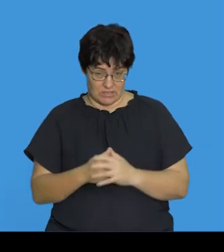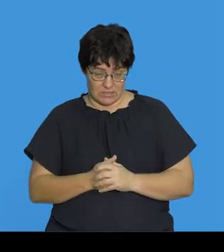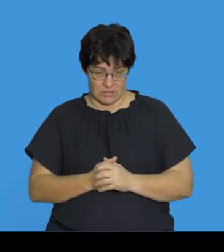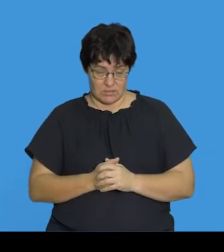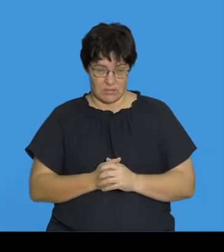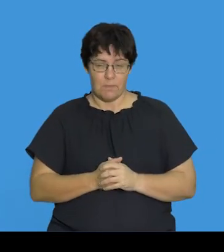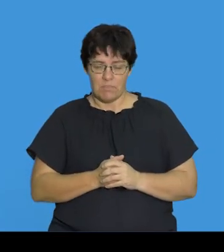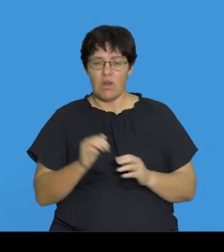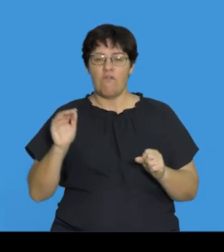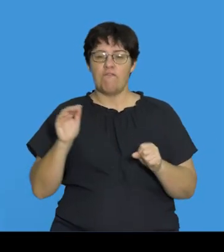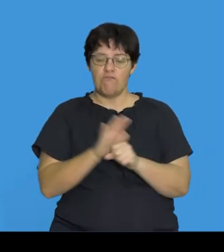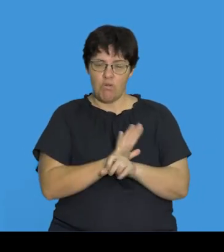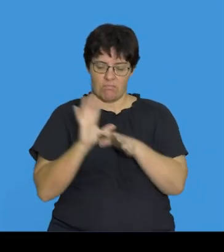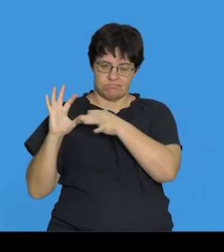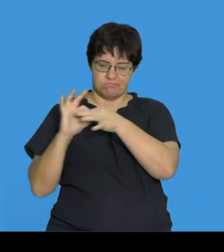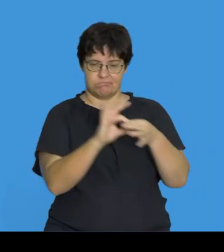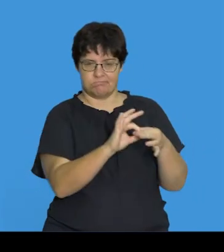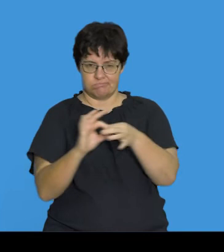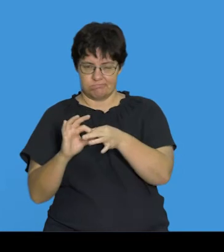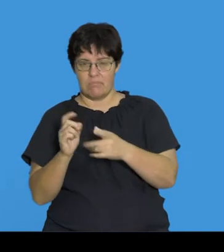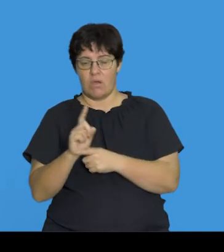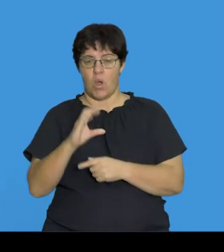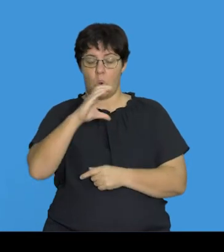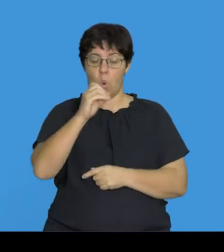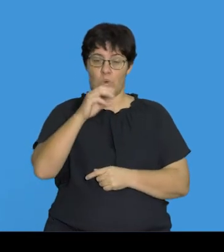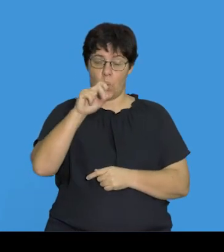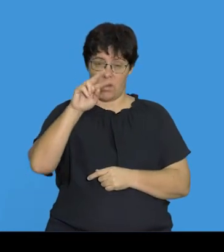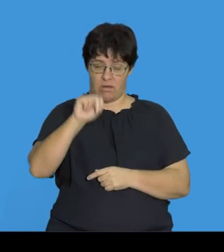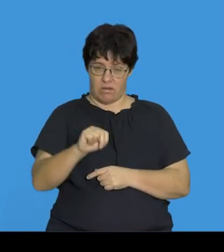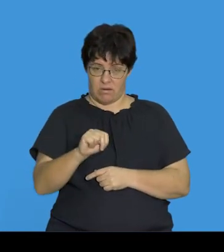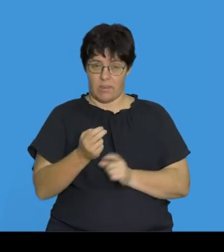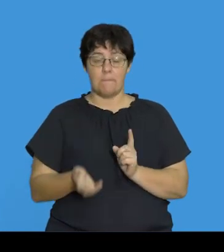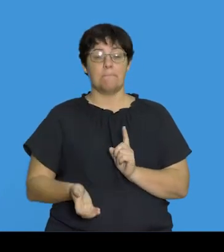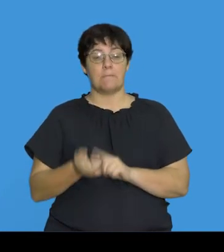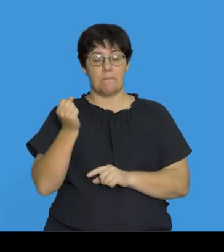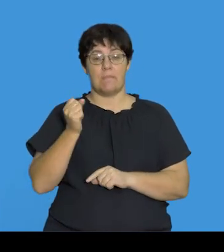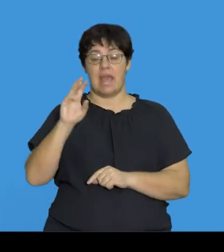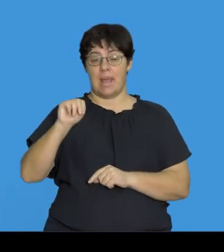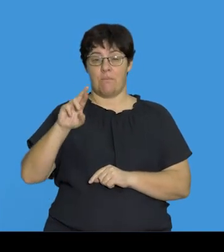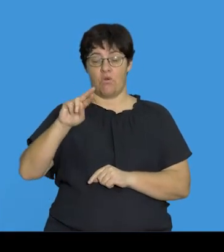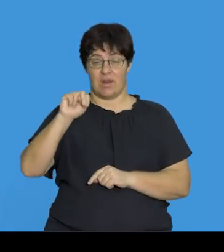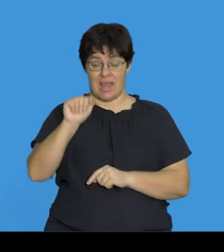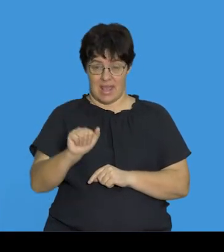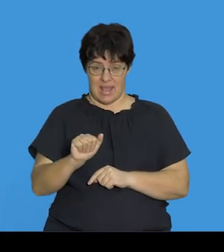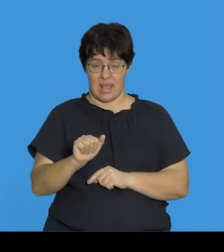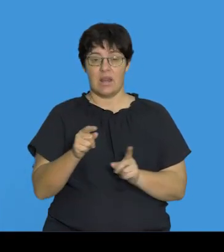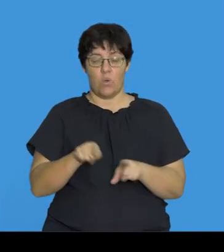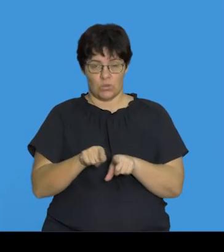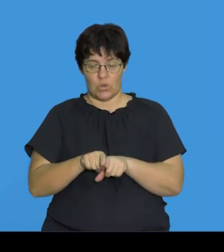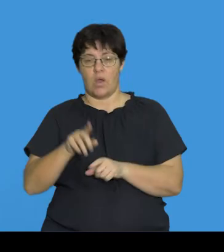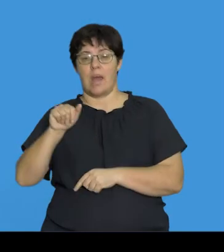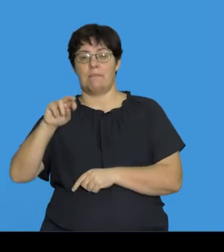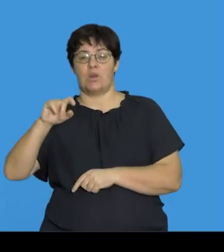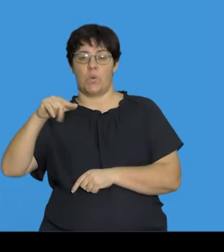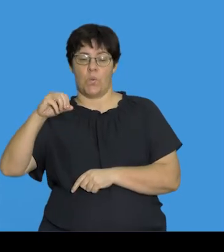a full set of relationships between codons, which are found on the mRNA, and amino